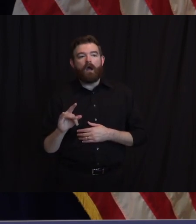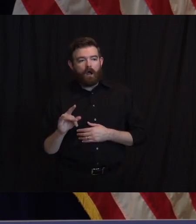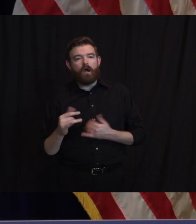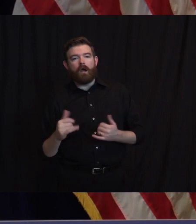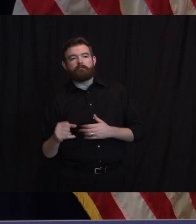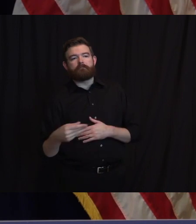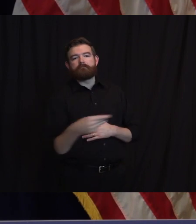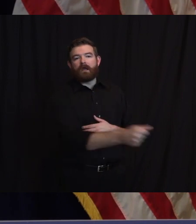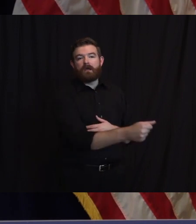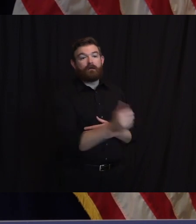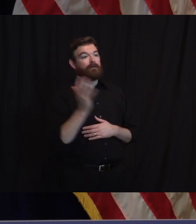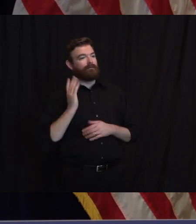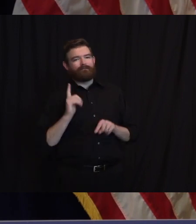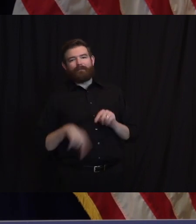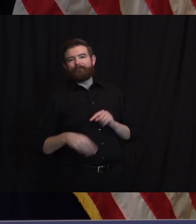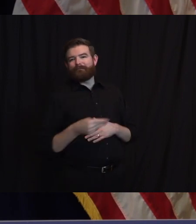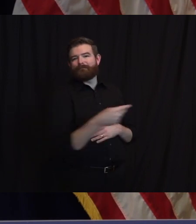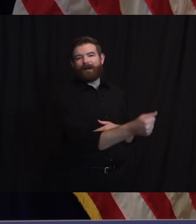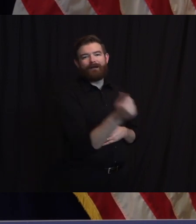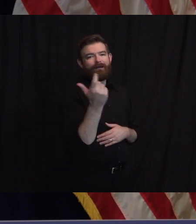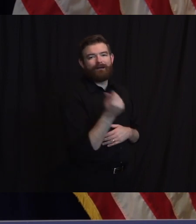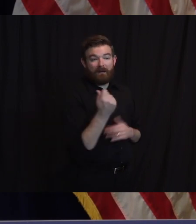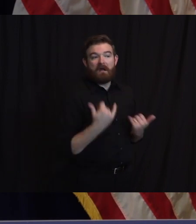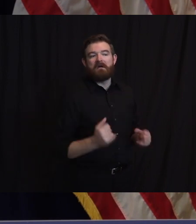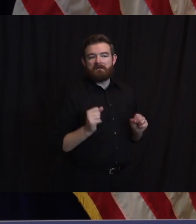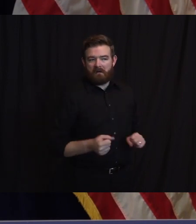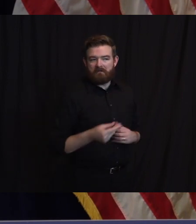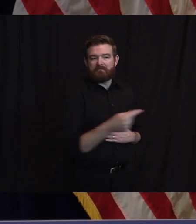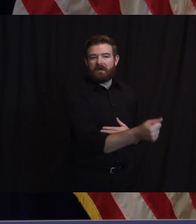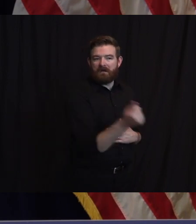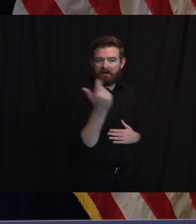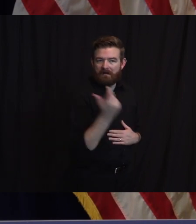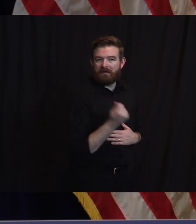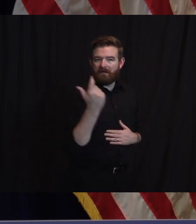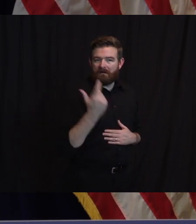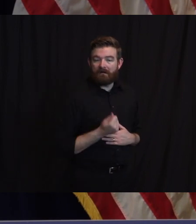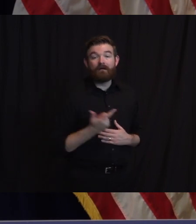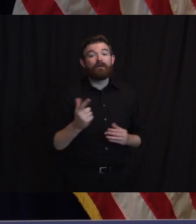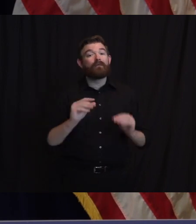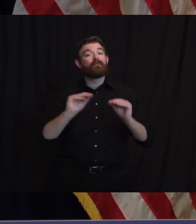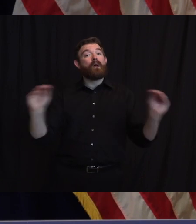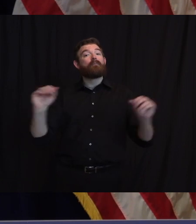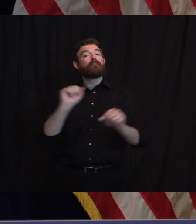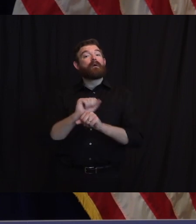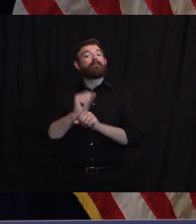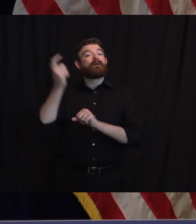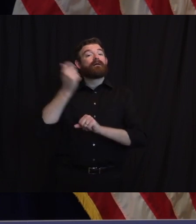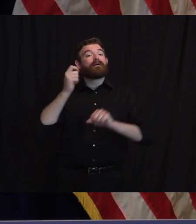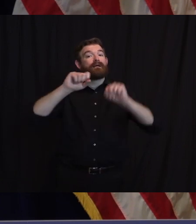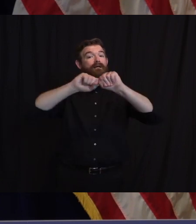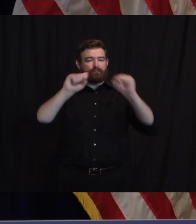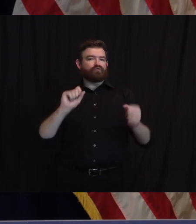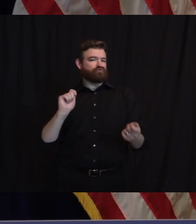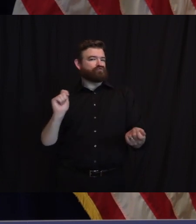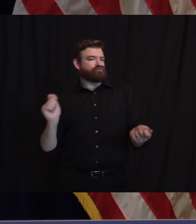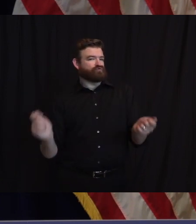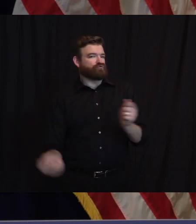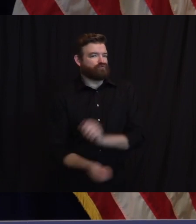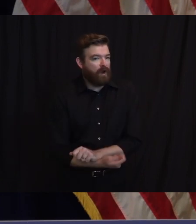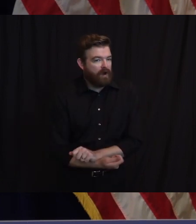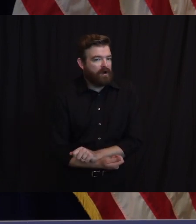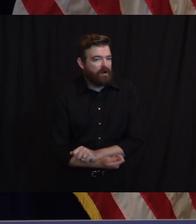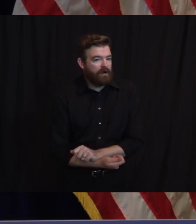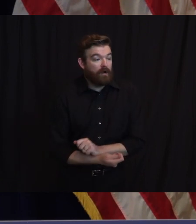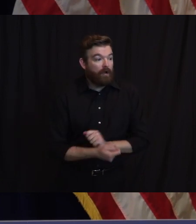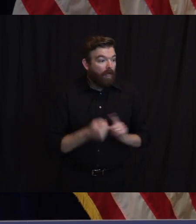many cases, that we had existing before we ever heard about COVID-19. The inequities in this state